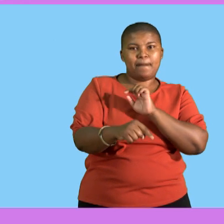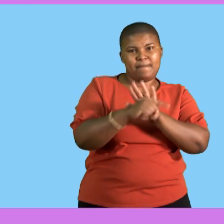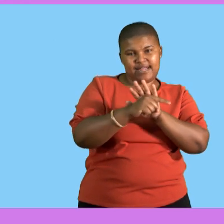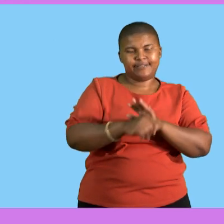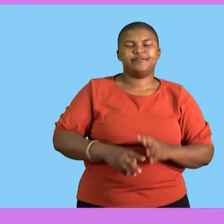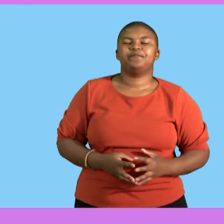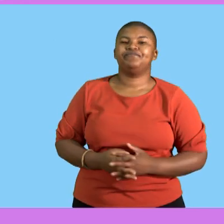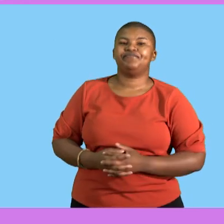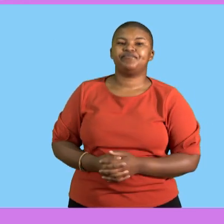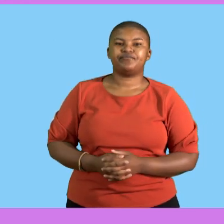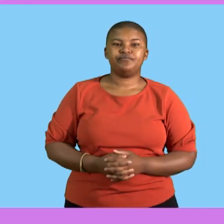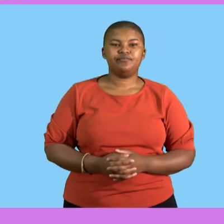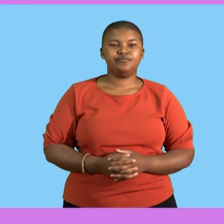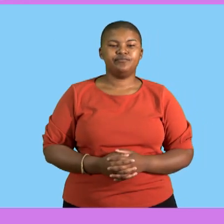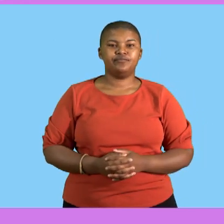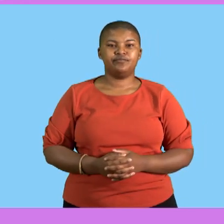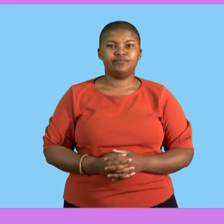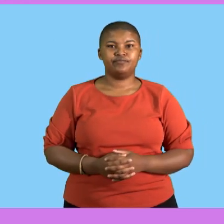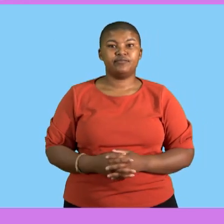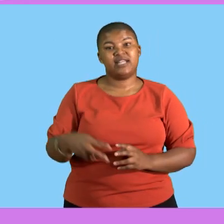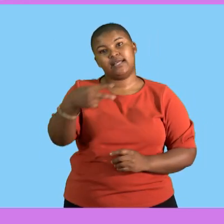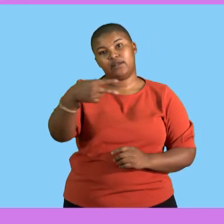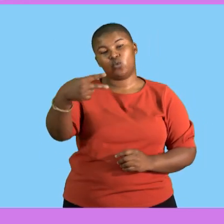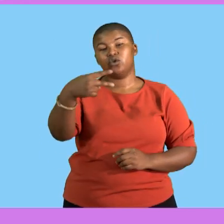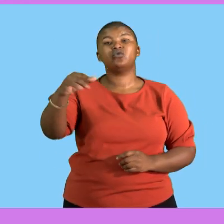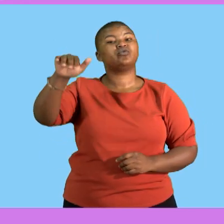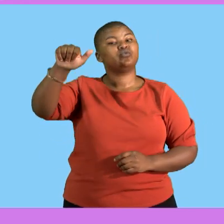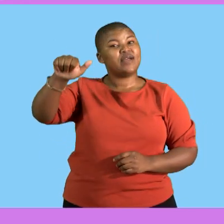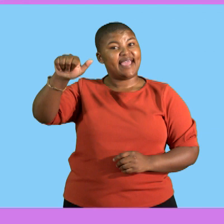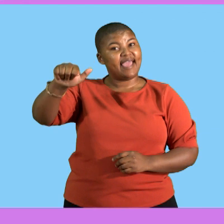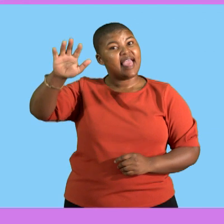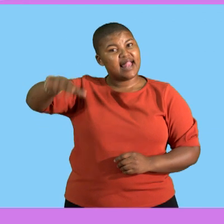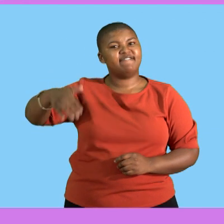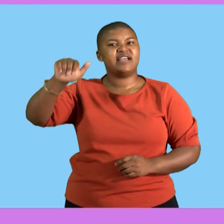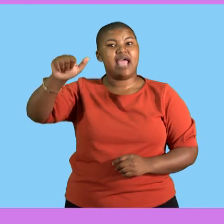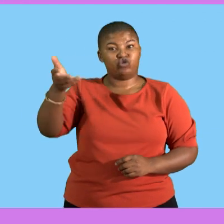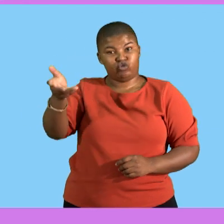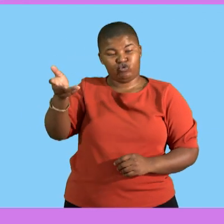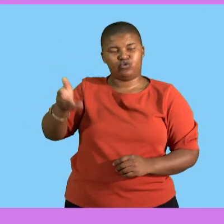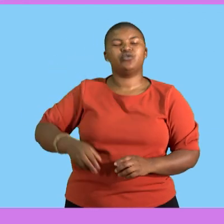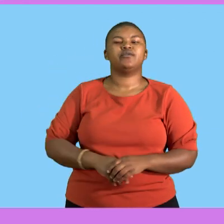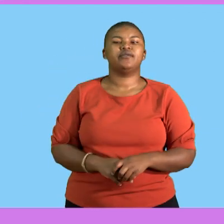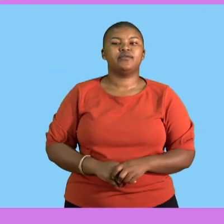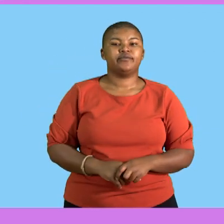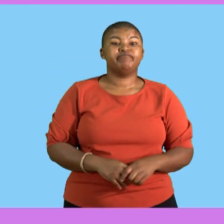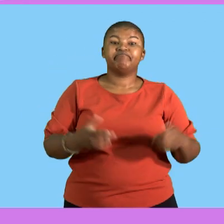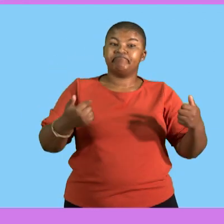minus 522. And on my right hand side, I'm left with an A. Therefore, I